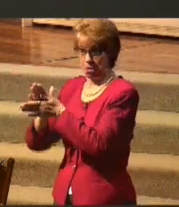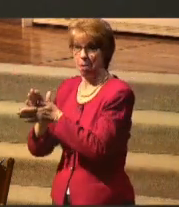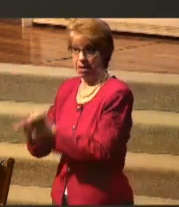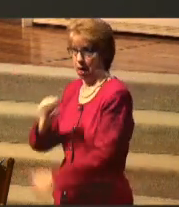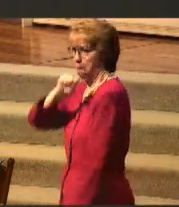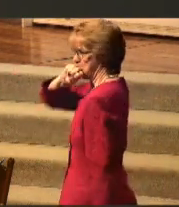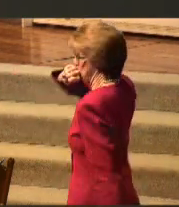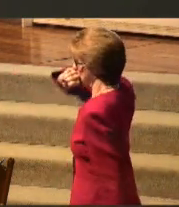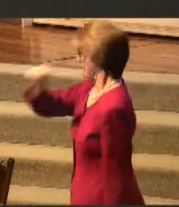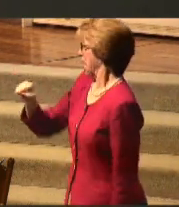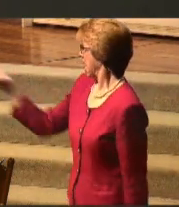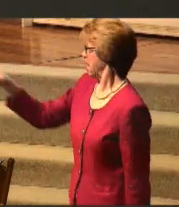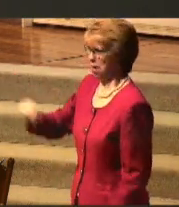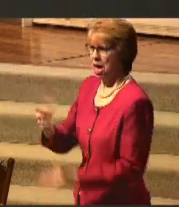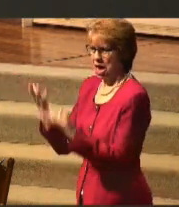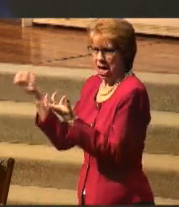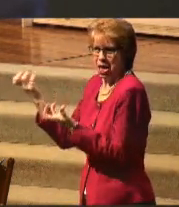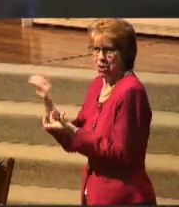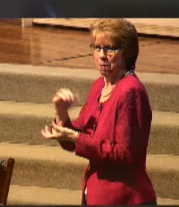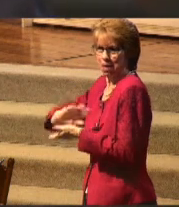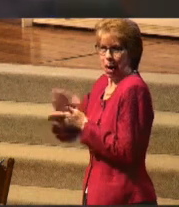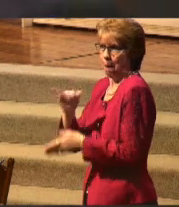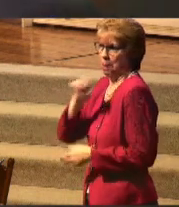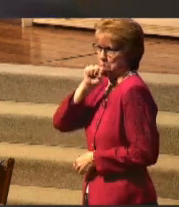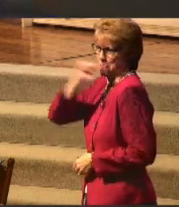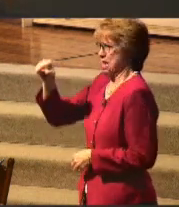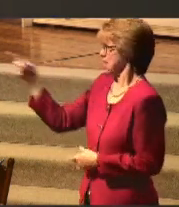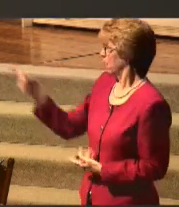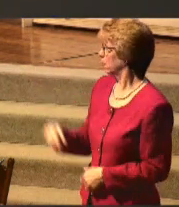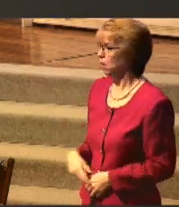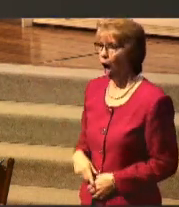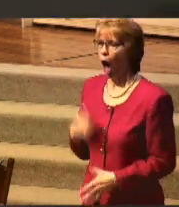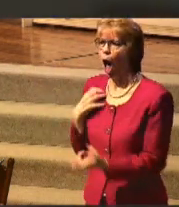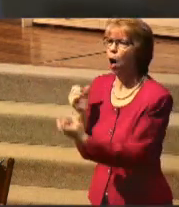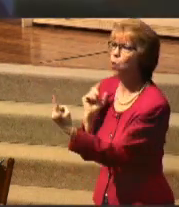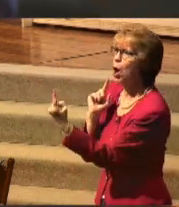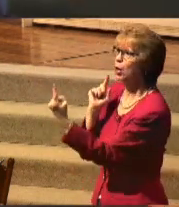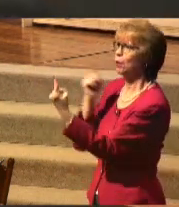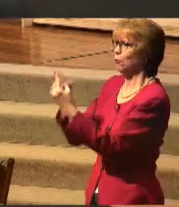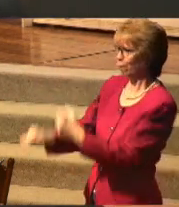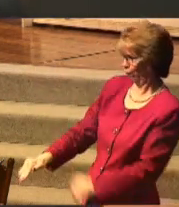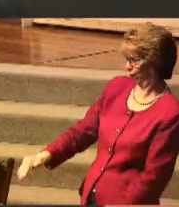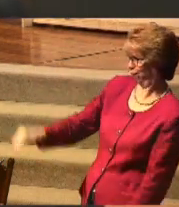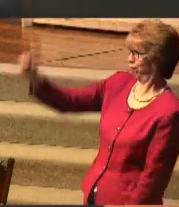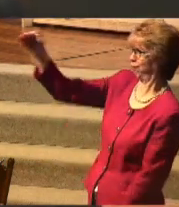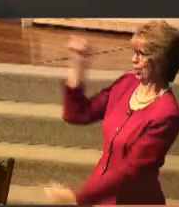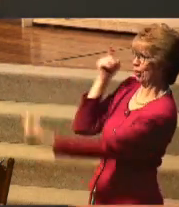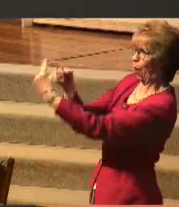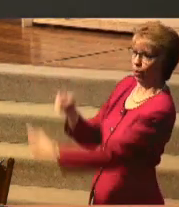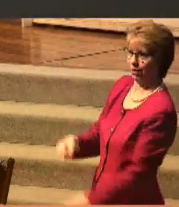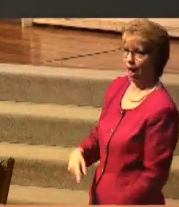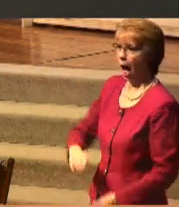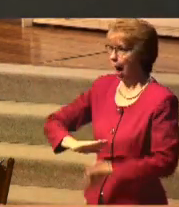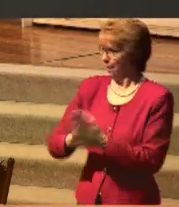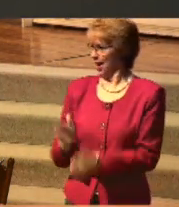going to be a teenager just like him. Thank you. I turned 13 years old, became a